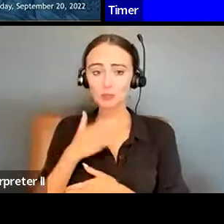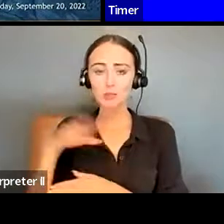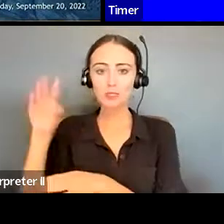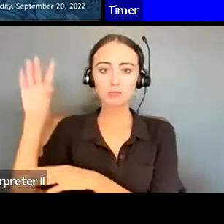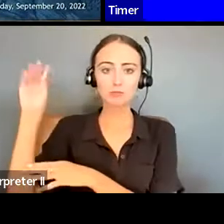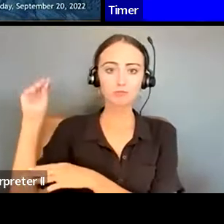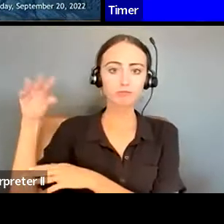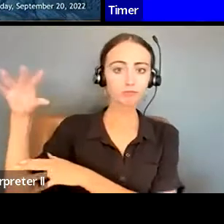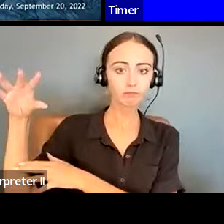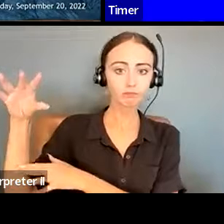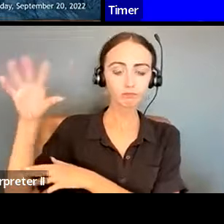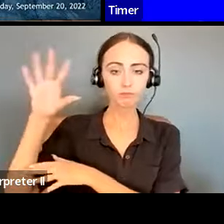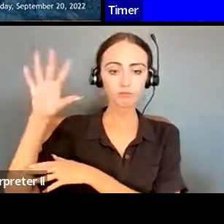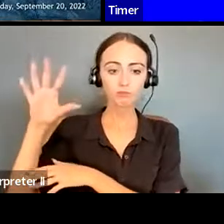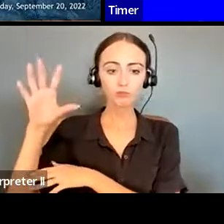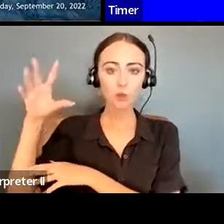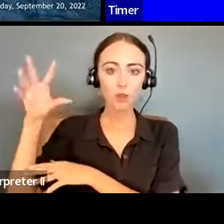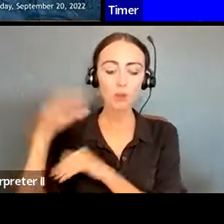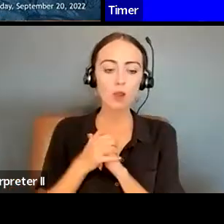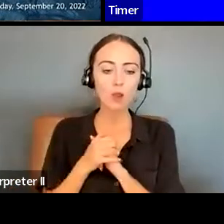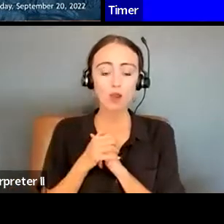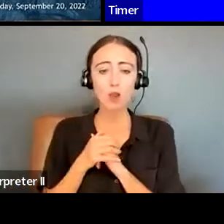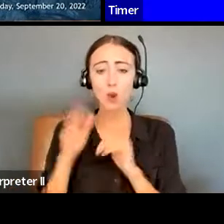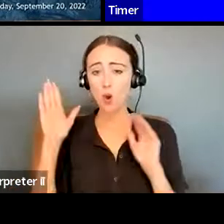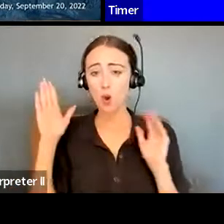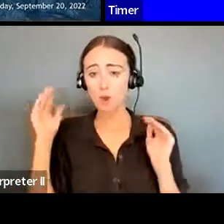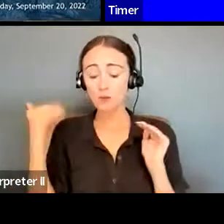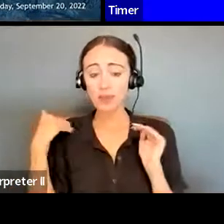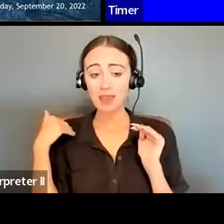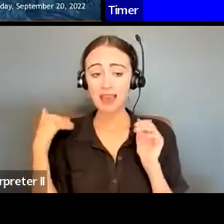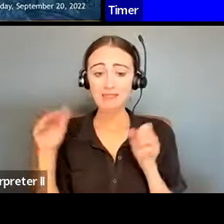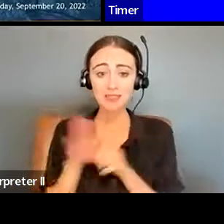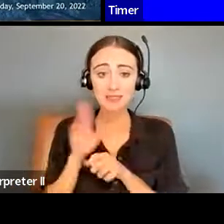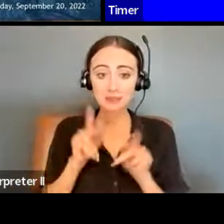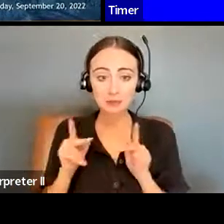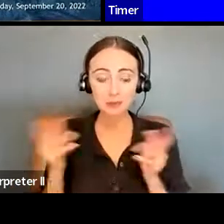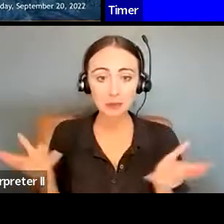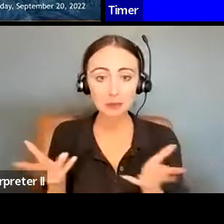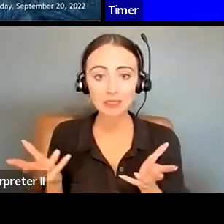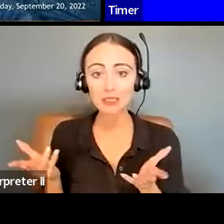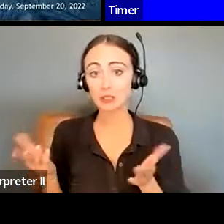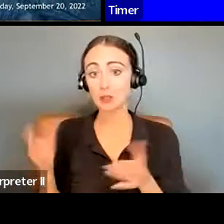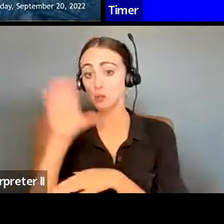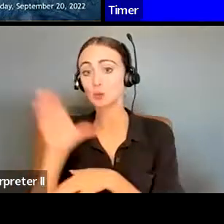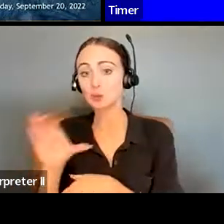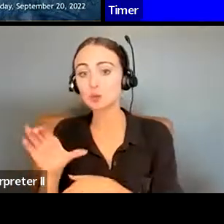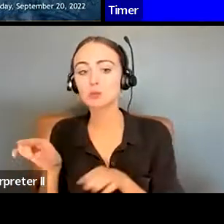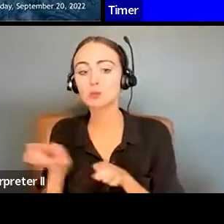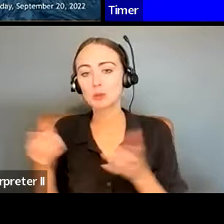quorum by combining the members on Zoom and the members in the chamber.